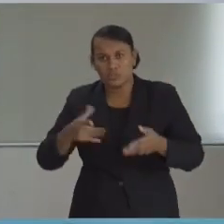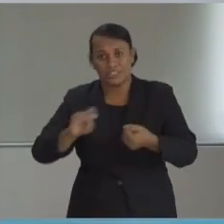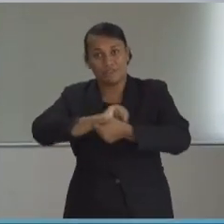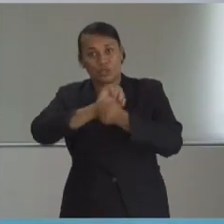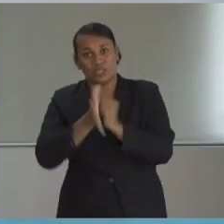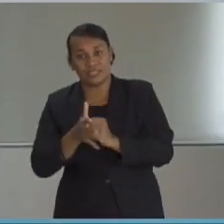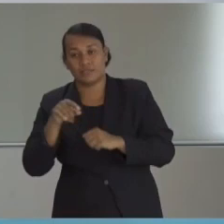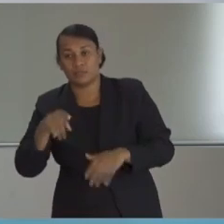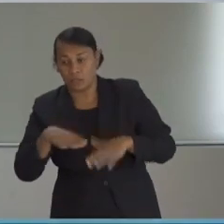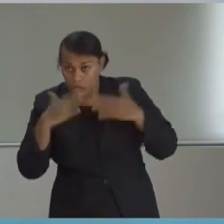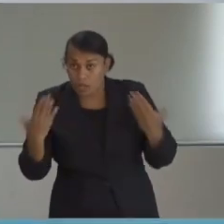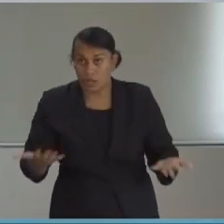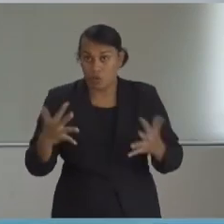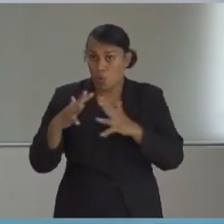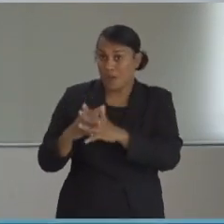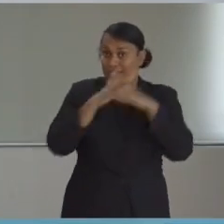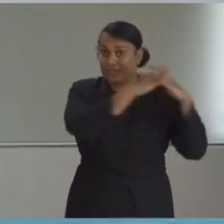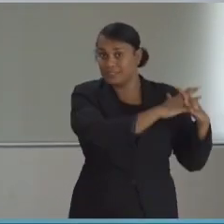West.